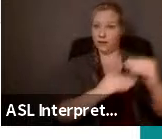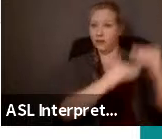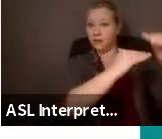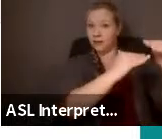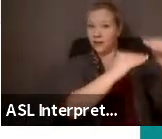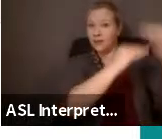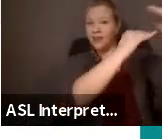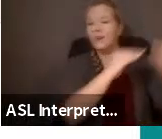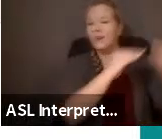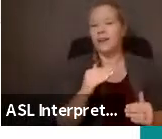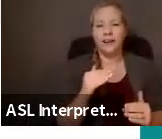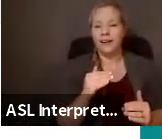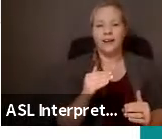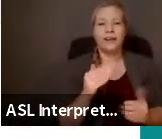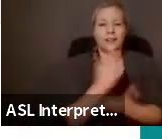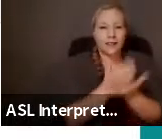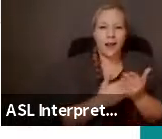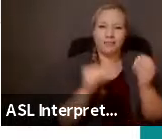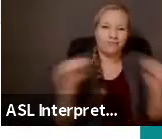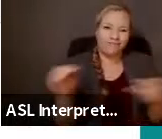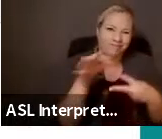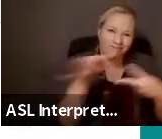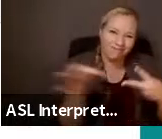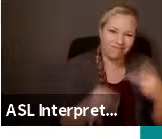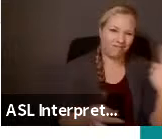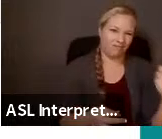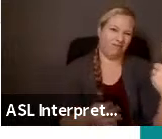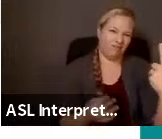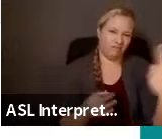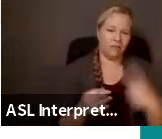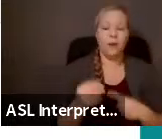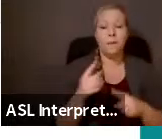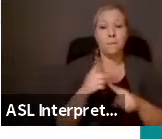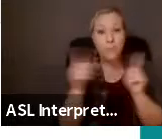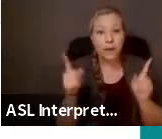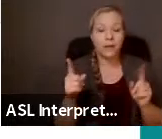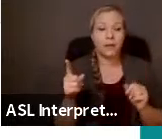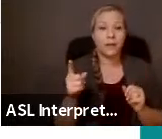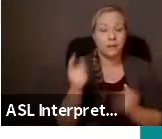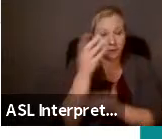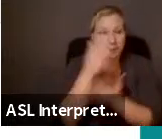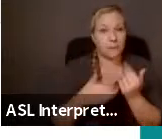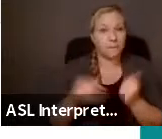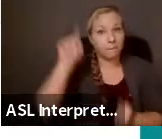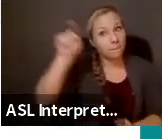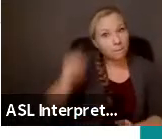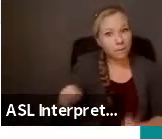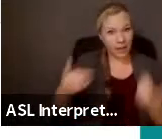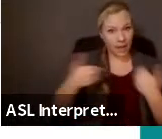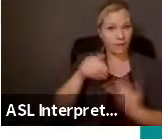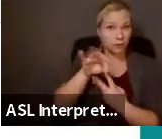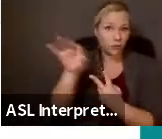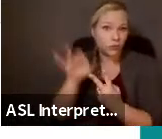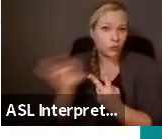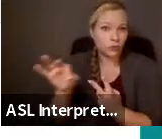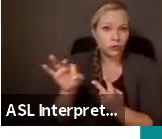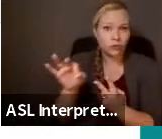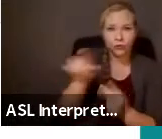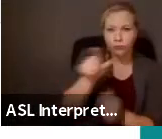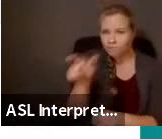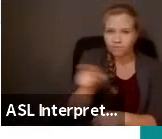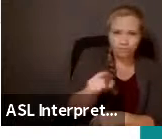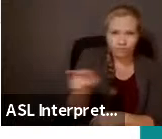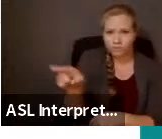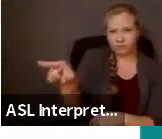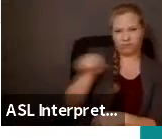couple of years as everything is under design, but there's not a design option at this point where the community needs to